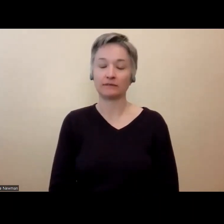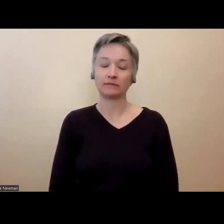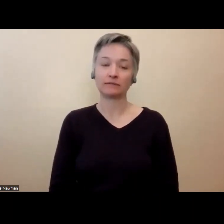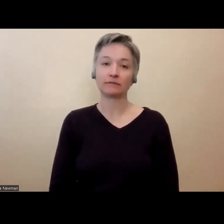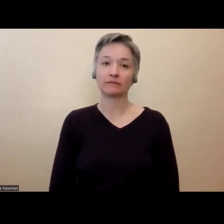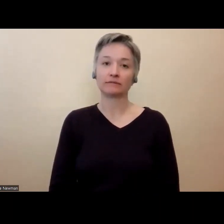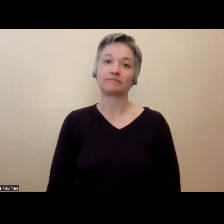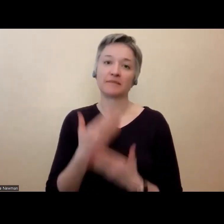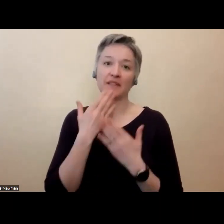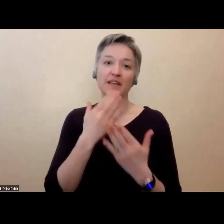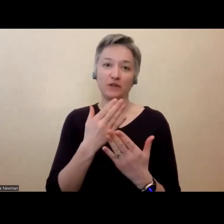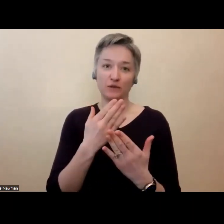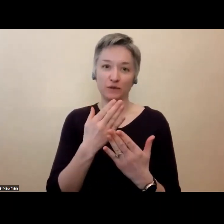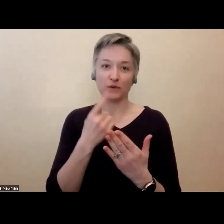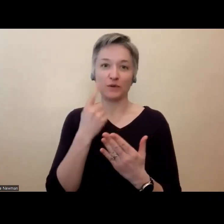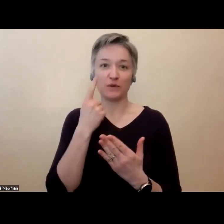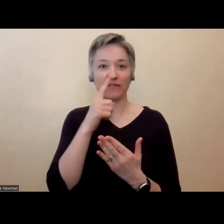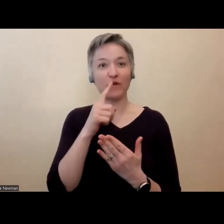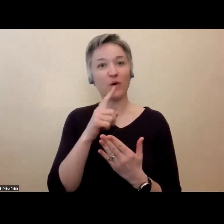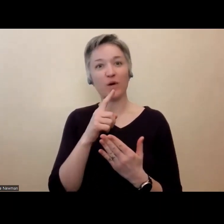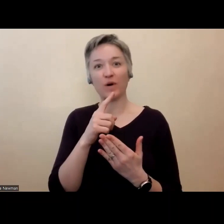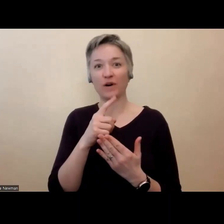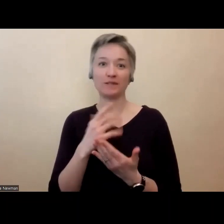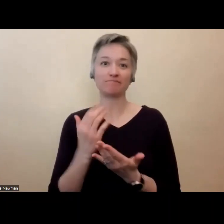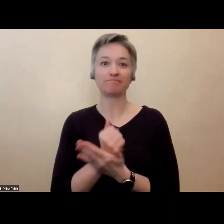Thank you for all the spending the time to go over this.